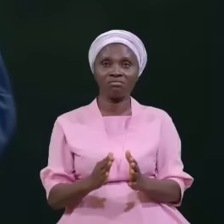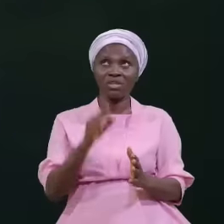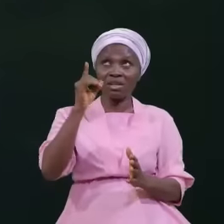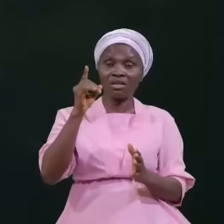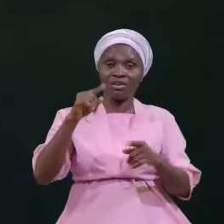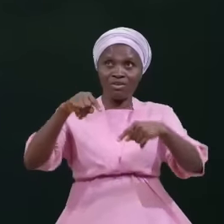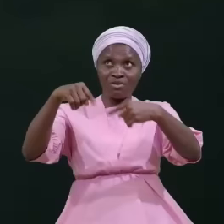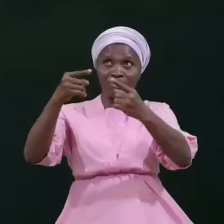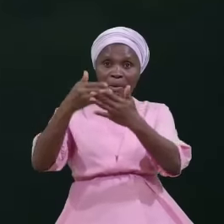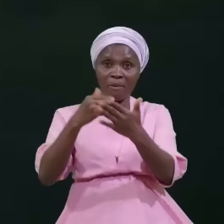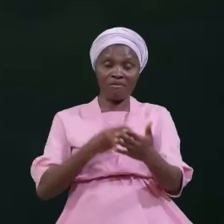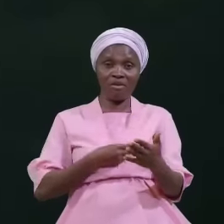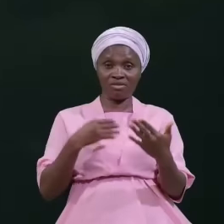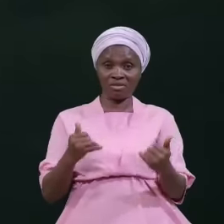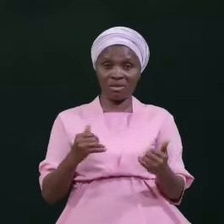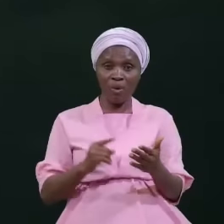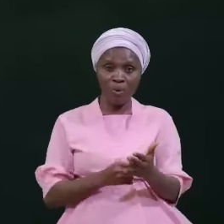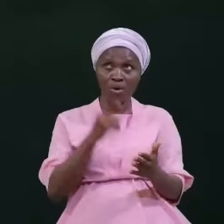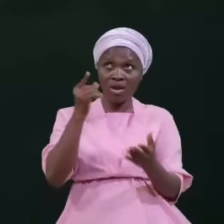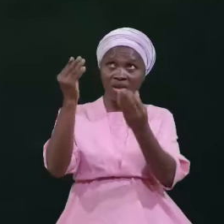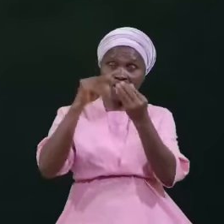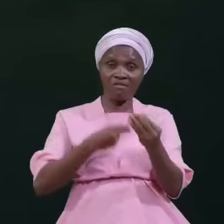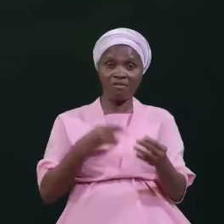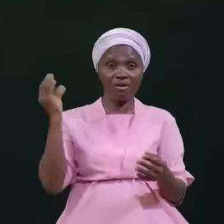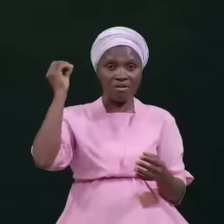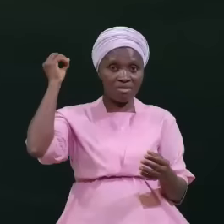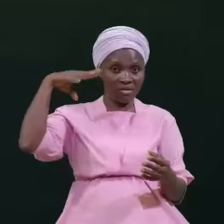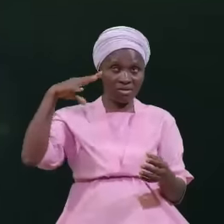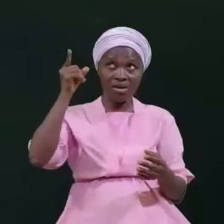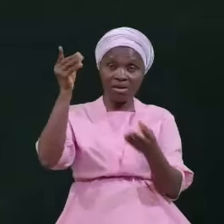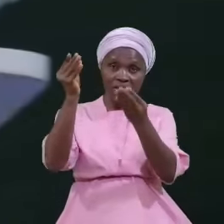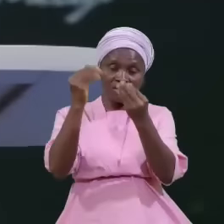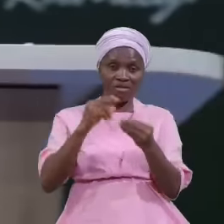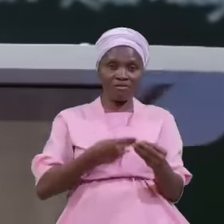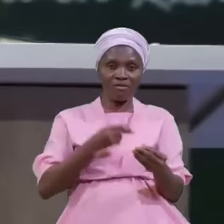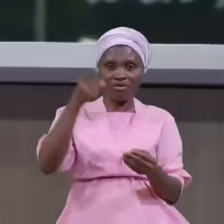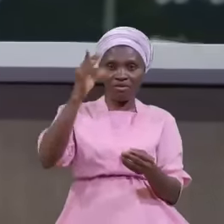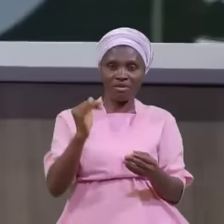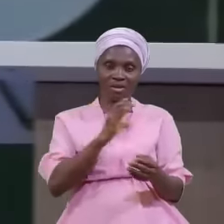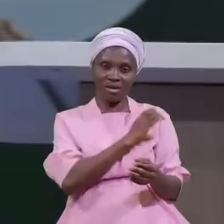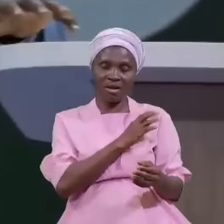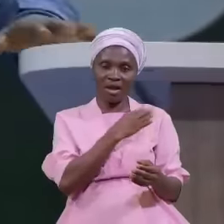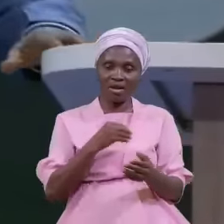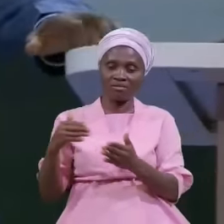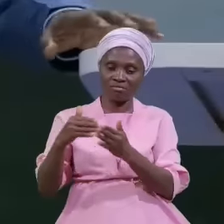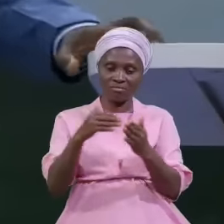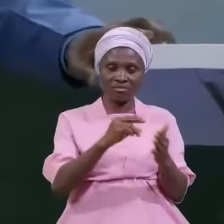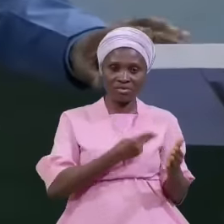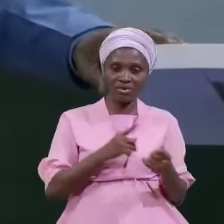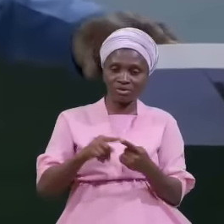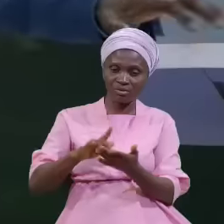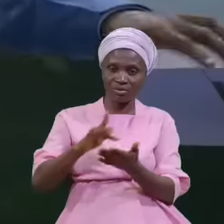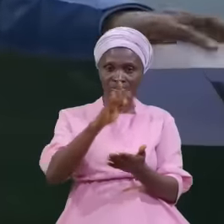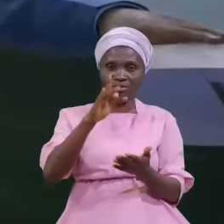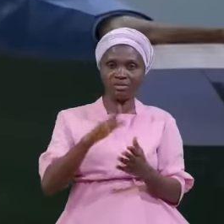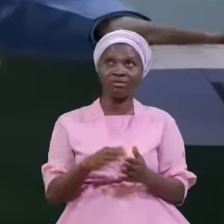he gives us grace, he gives us godliness, and he's leading us unto glory. He'll be going before